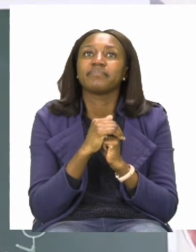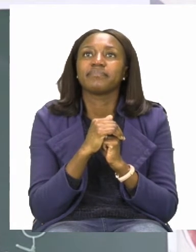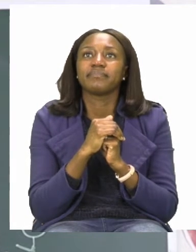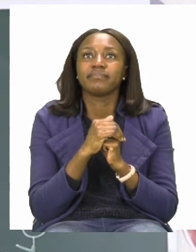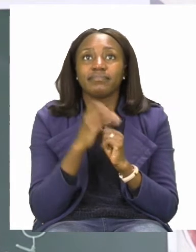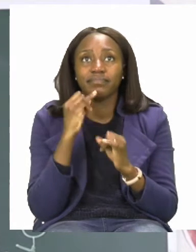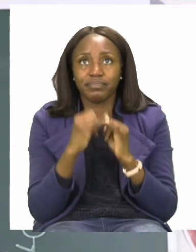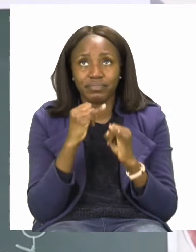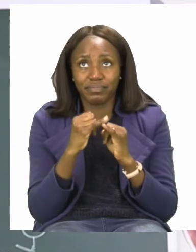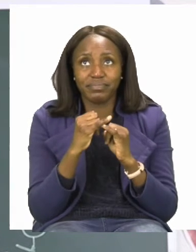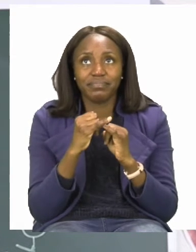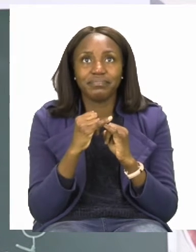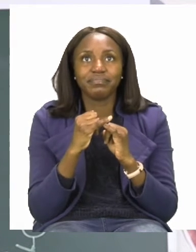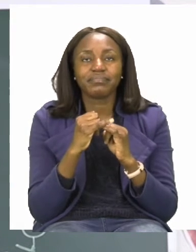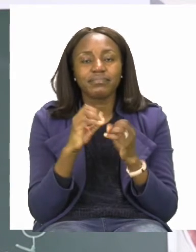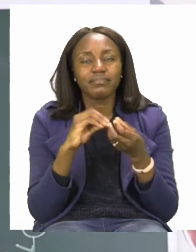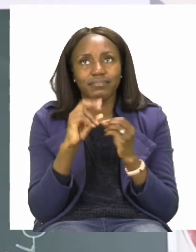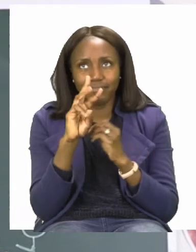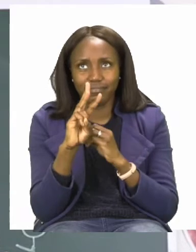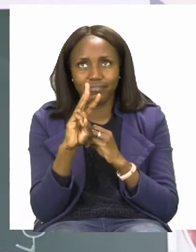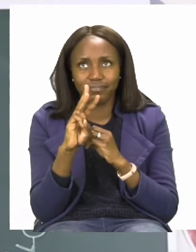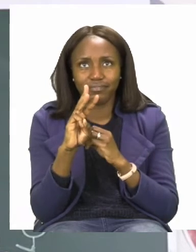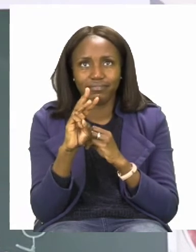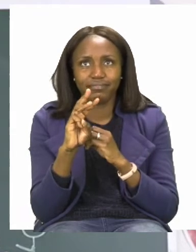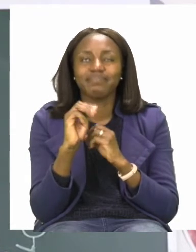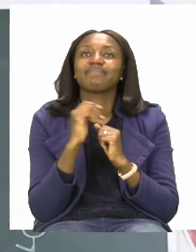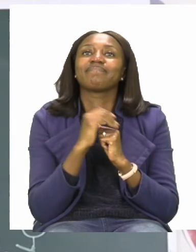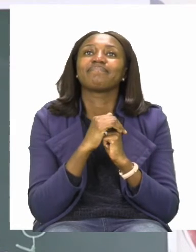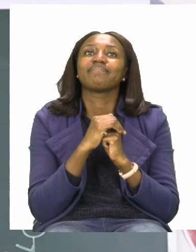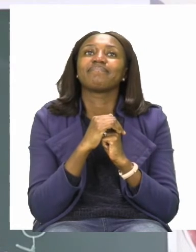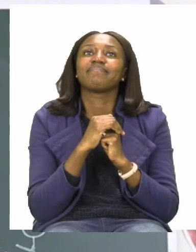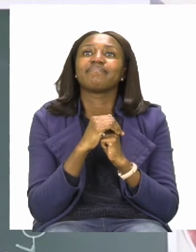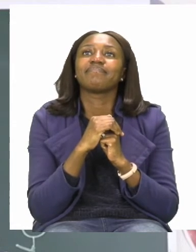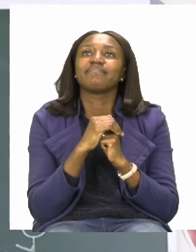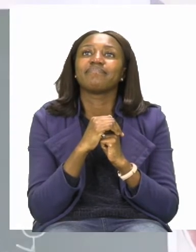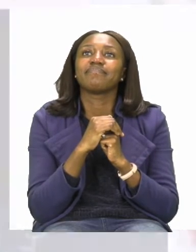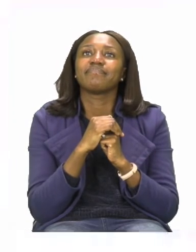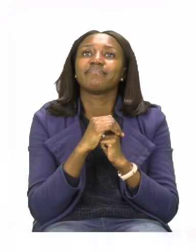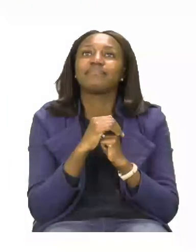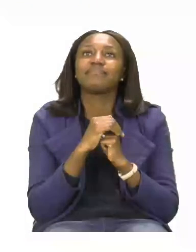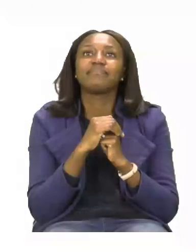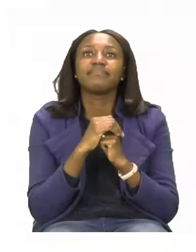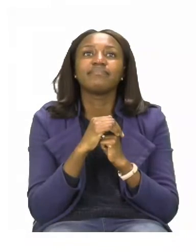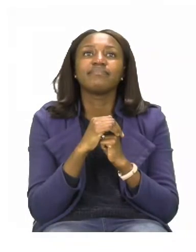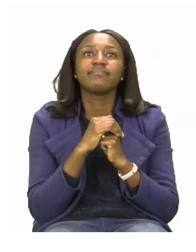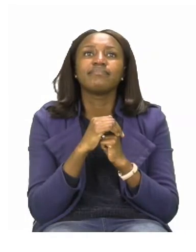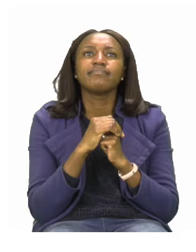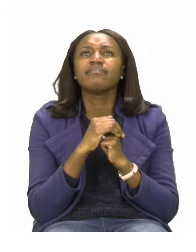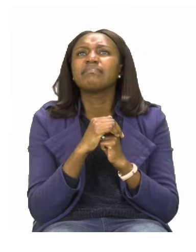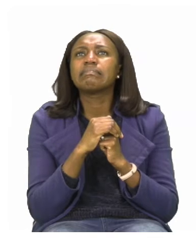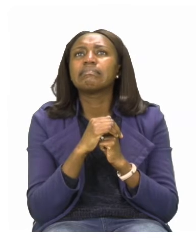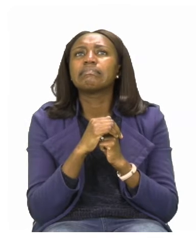last one we're going to do together is number 3. Let's see what it says. Number 3 now is asking